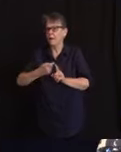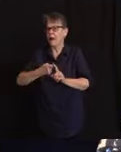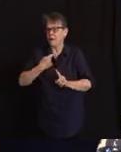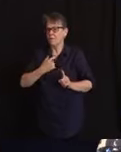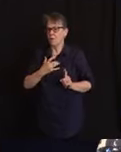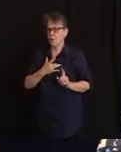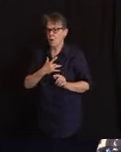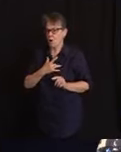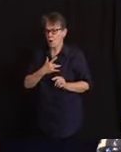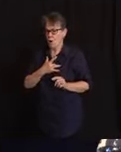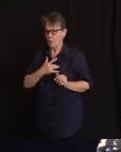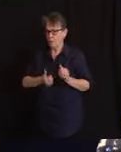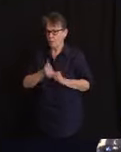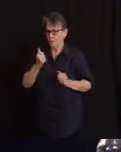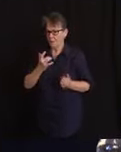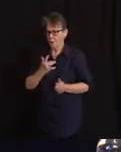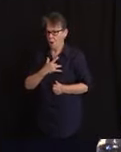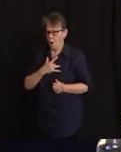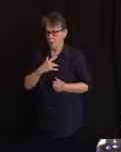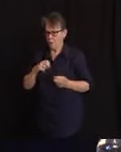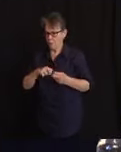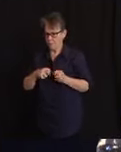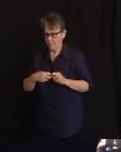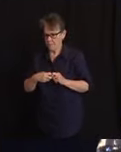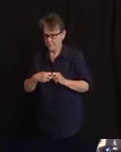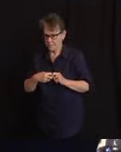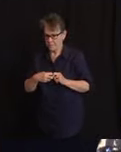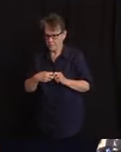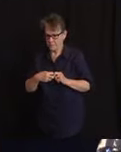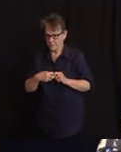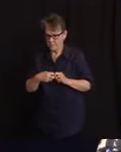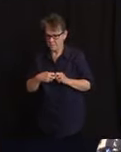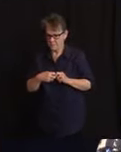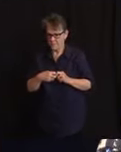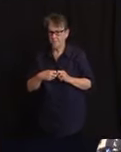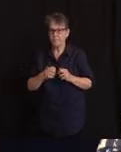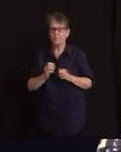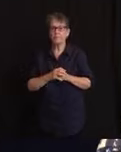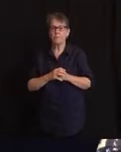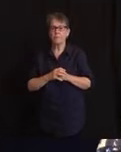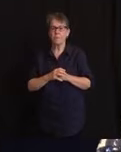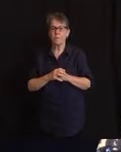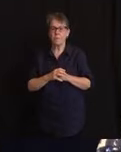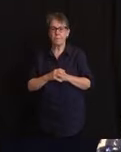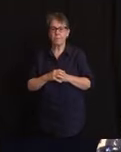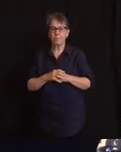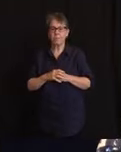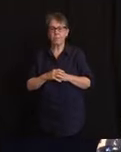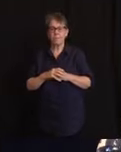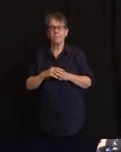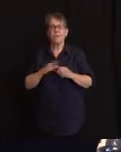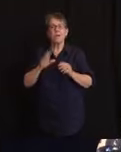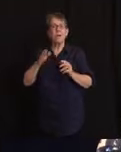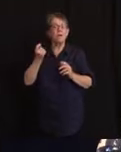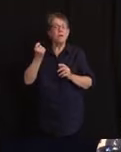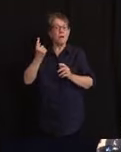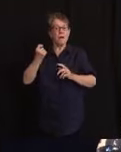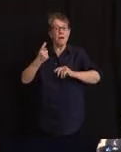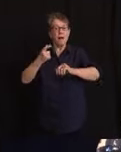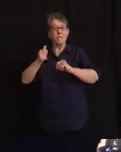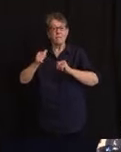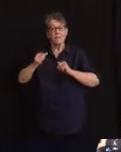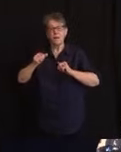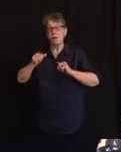not unusual that if a person has one comorbid condition, they have others. So the percentages won't add up to